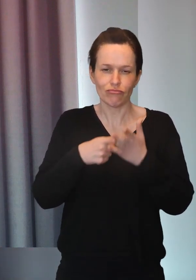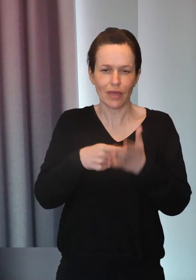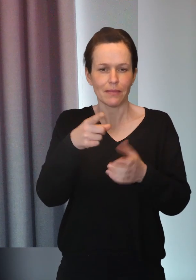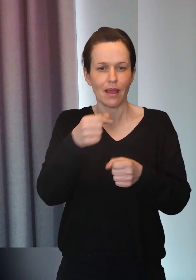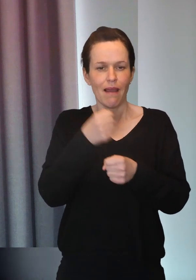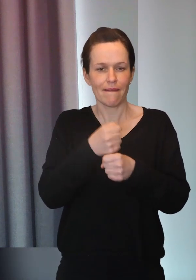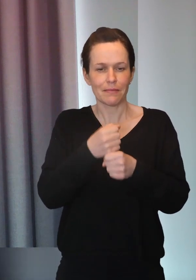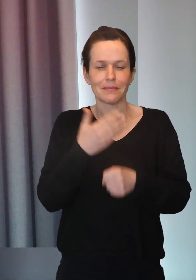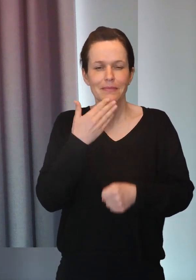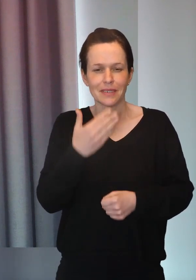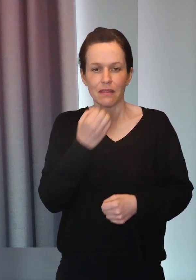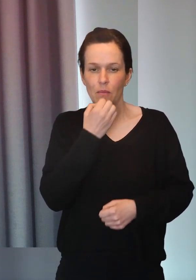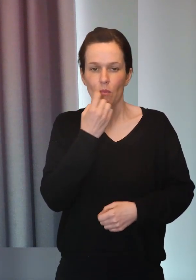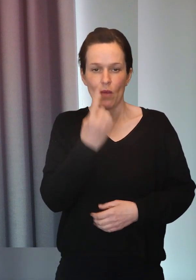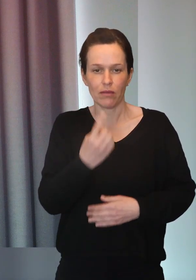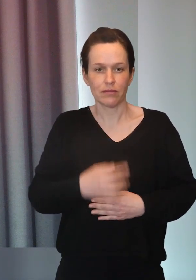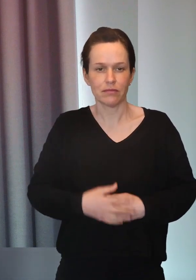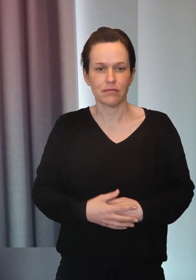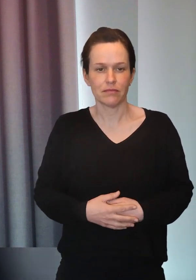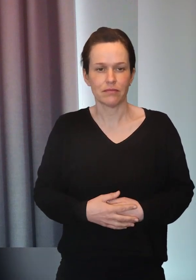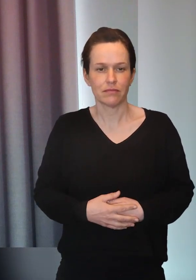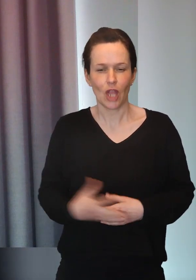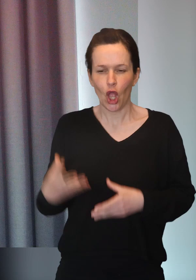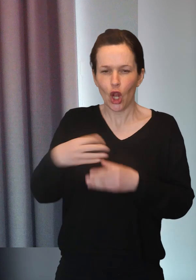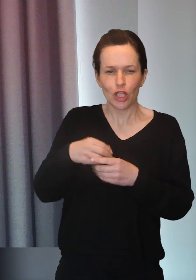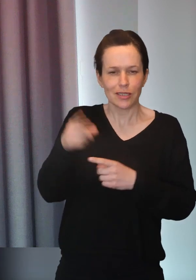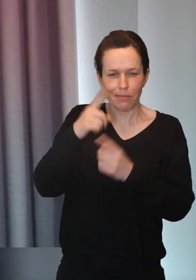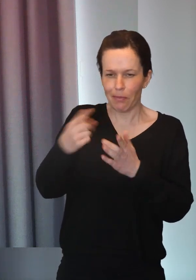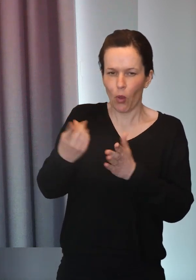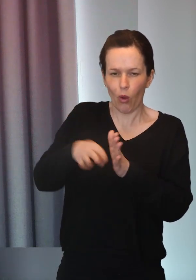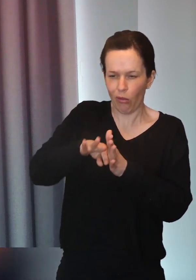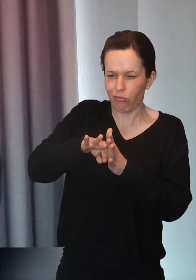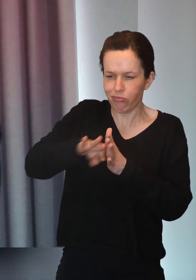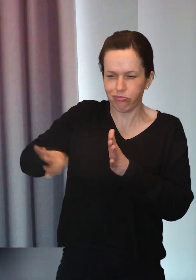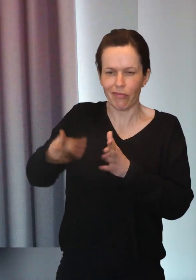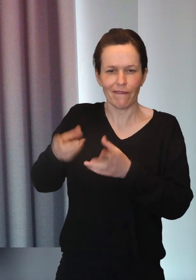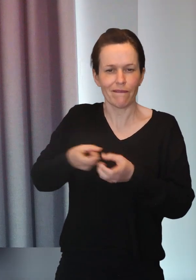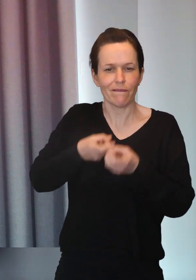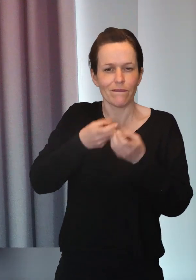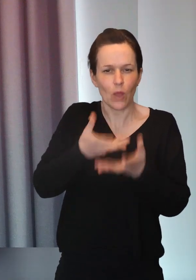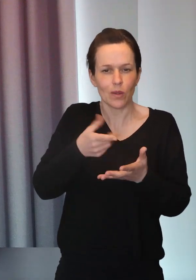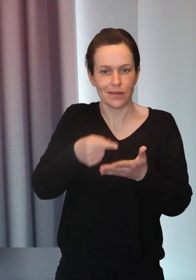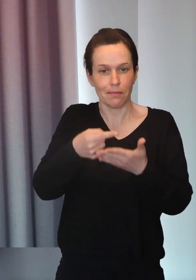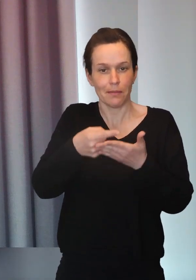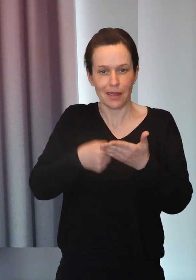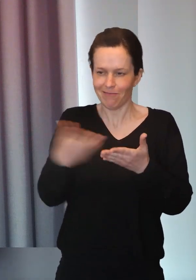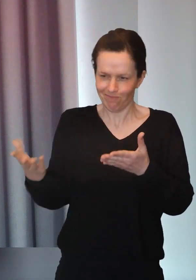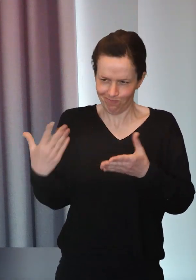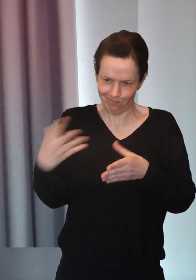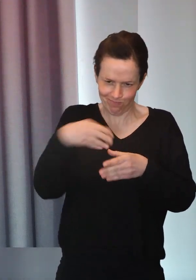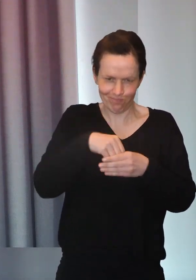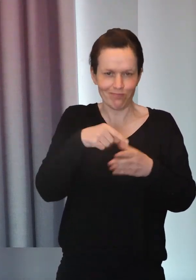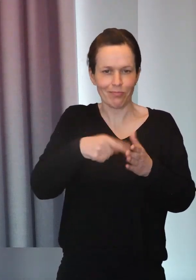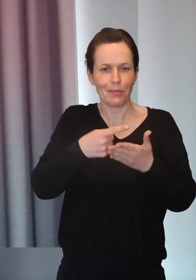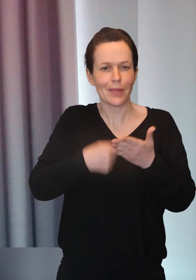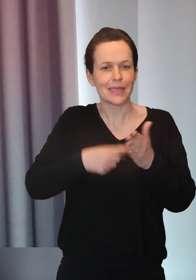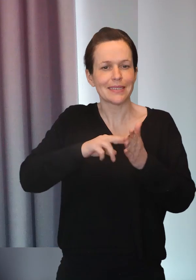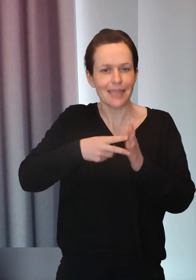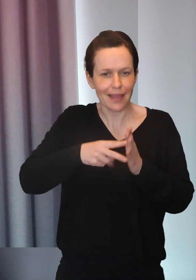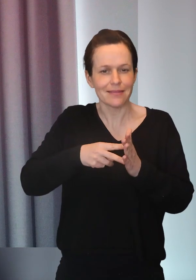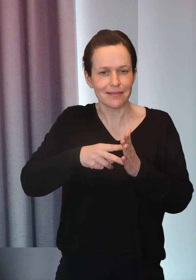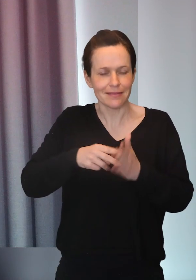To this end, I want to make the following recommendations to the government. Please, 1, include marginalized voices